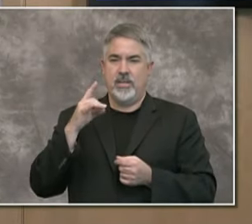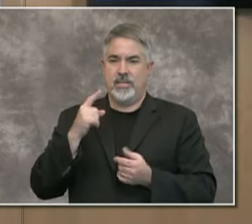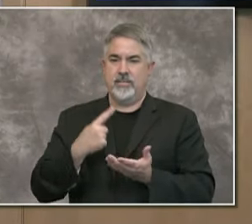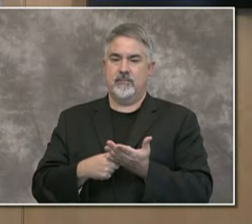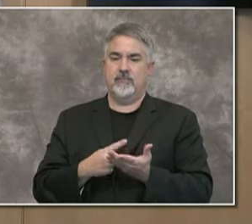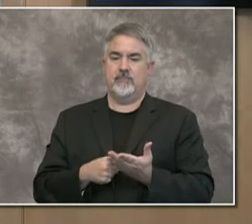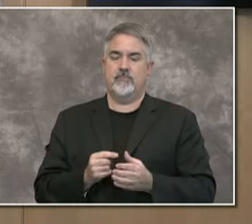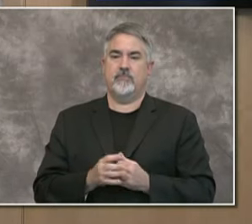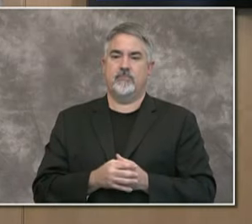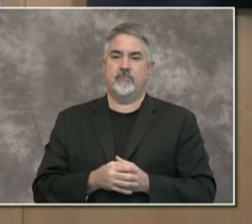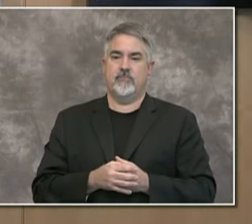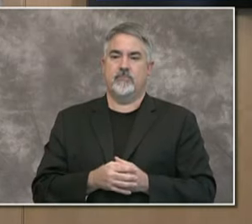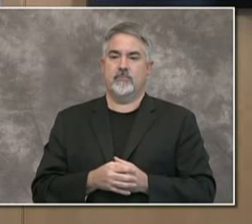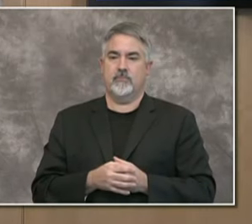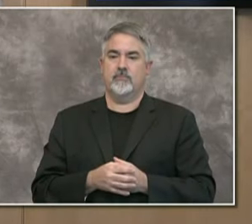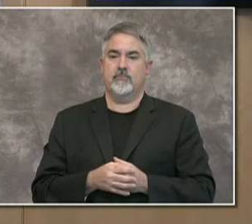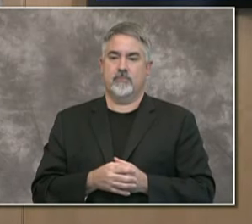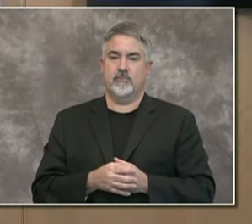already,